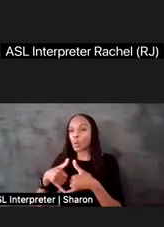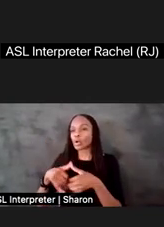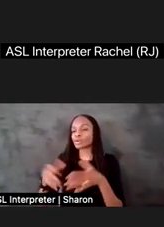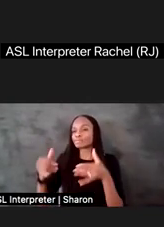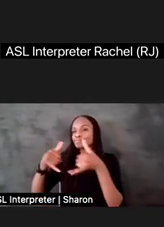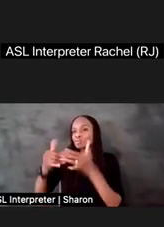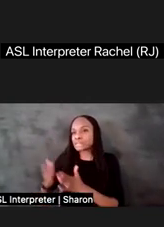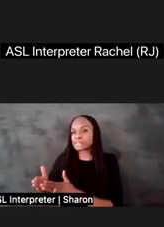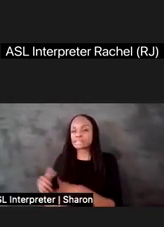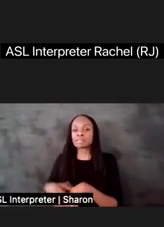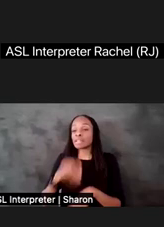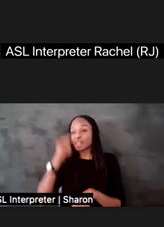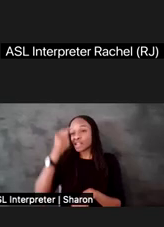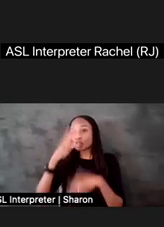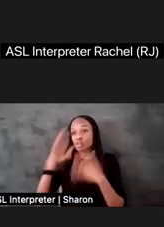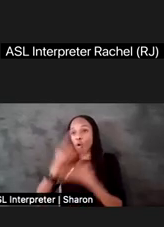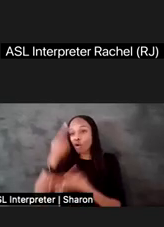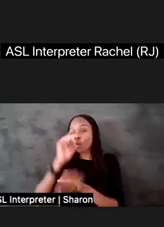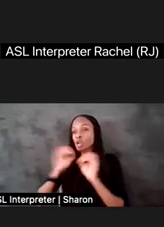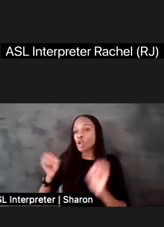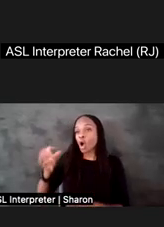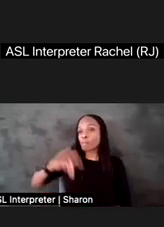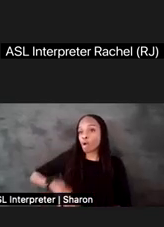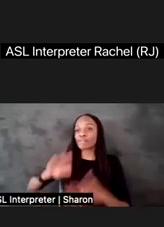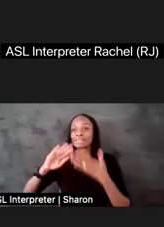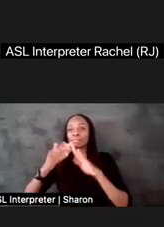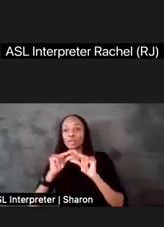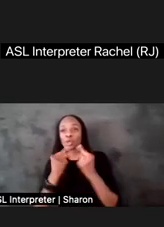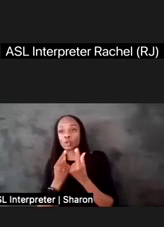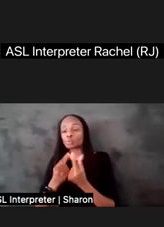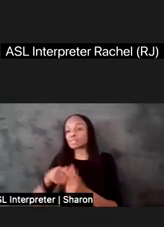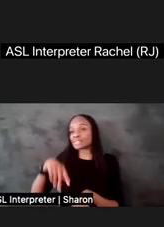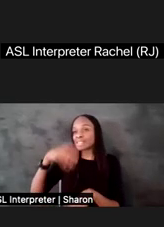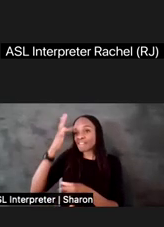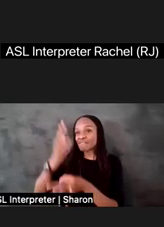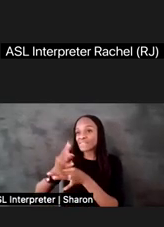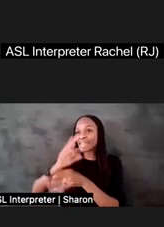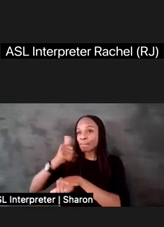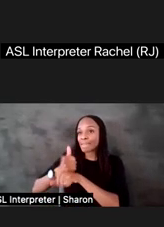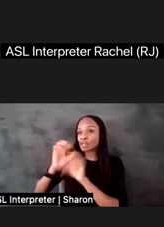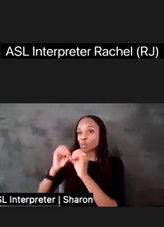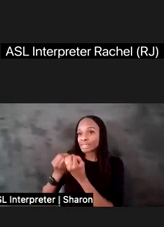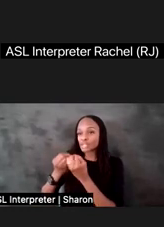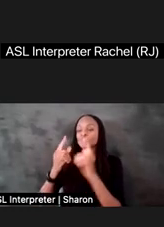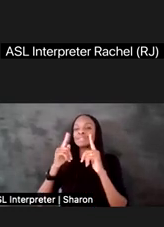all for nonprofits, community groups, faith-based organizations, etc.,